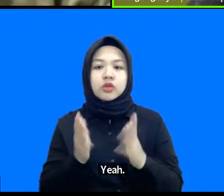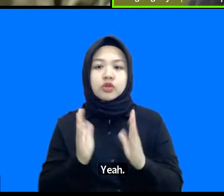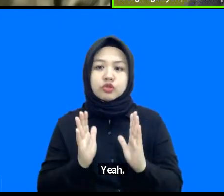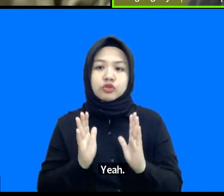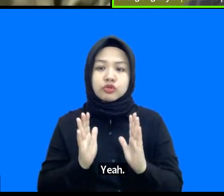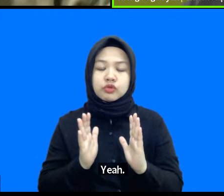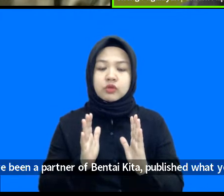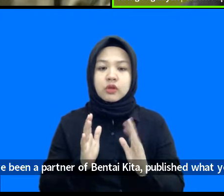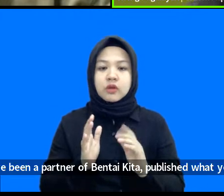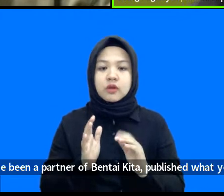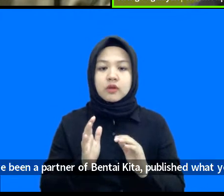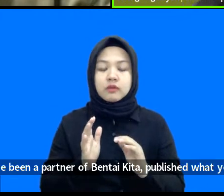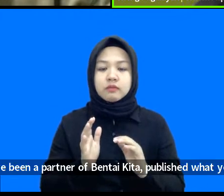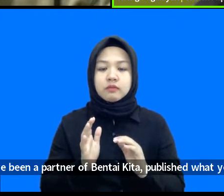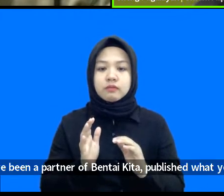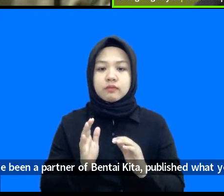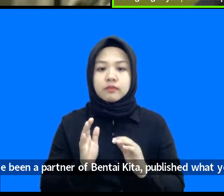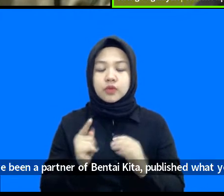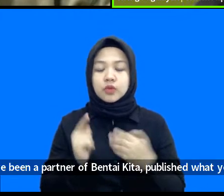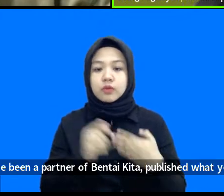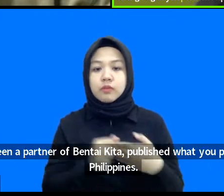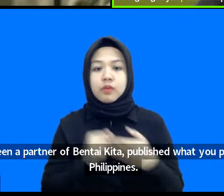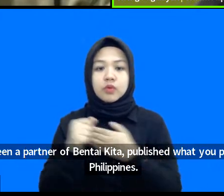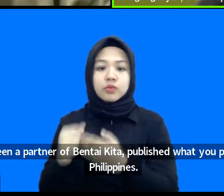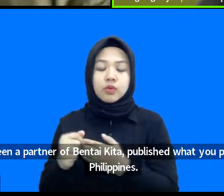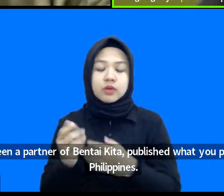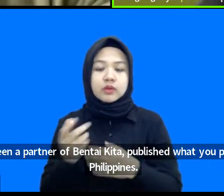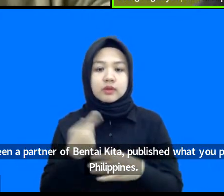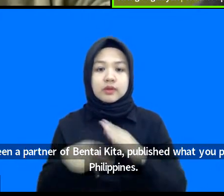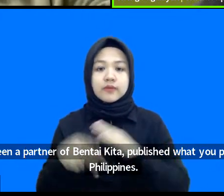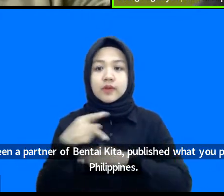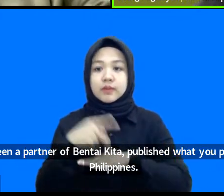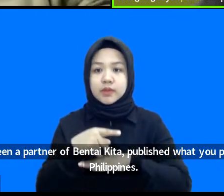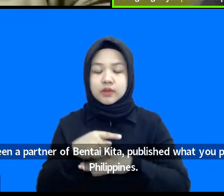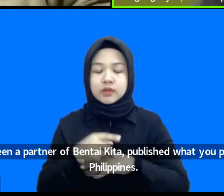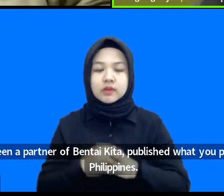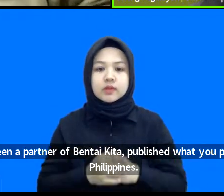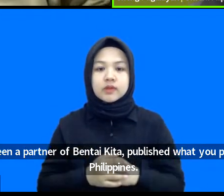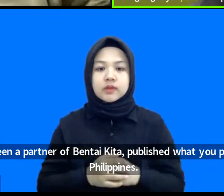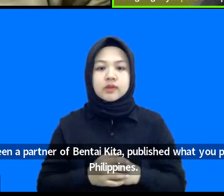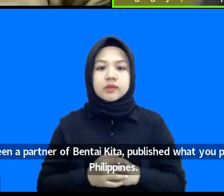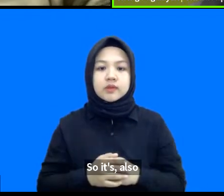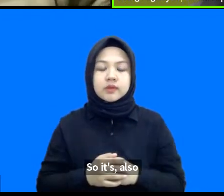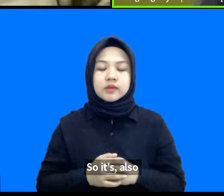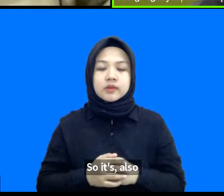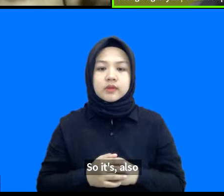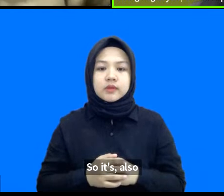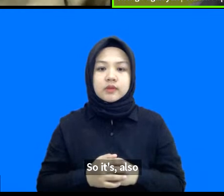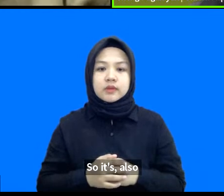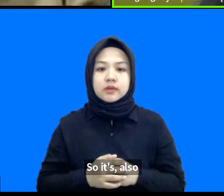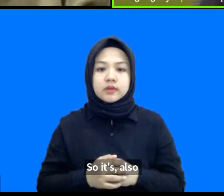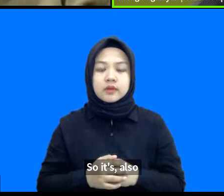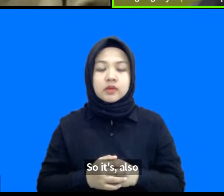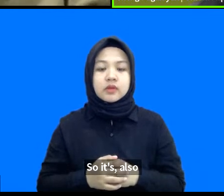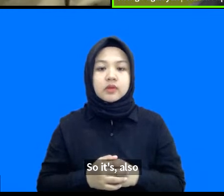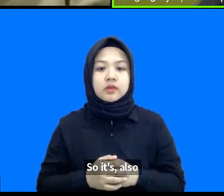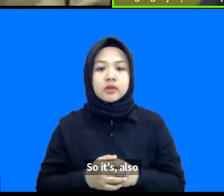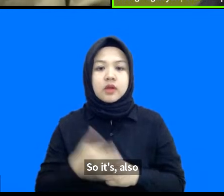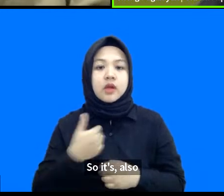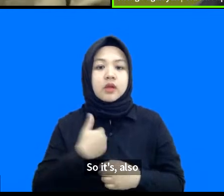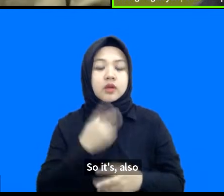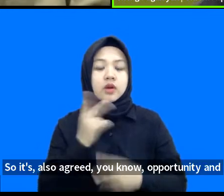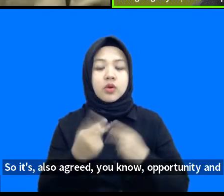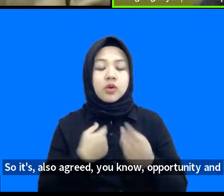Pay Philippines. So it's also a great opportunity and opportune time, of course,